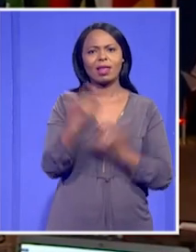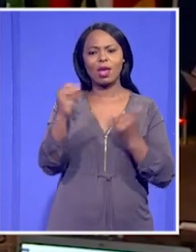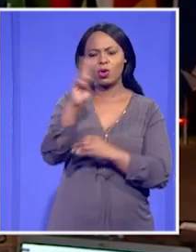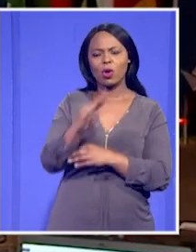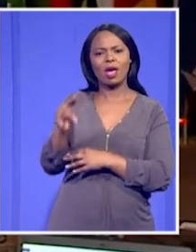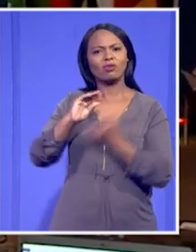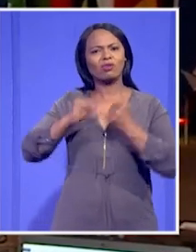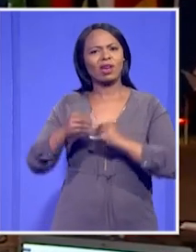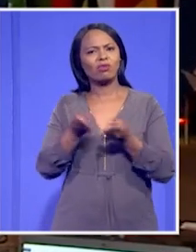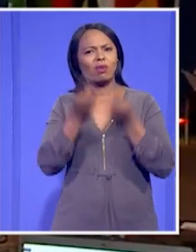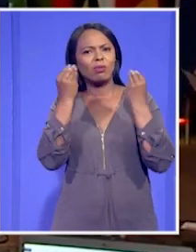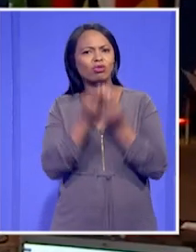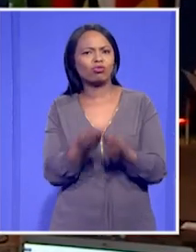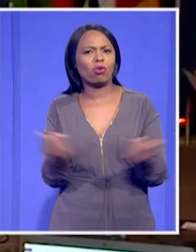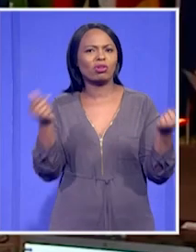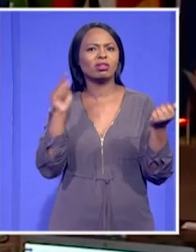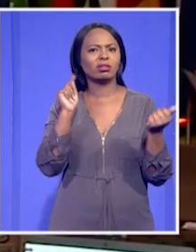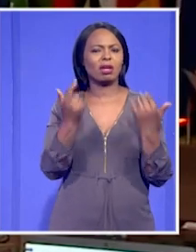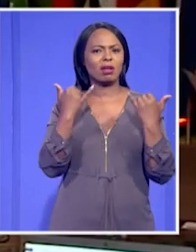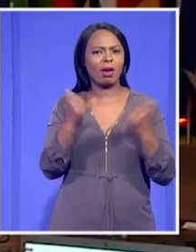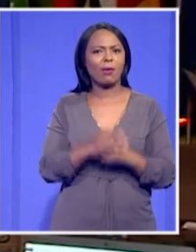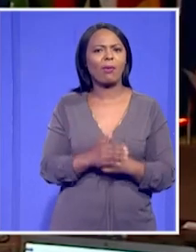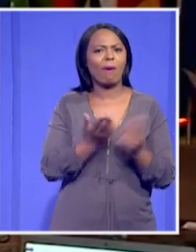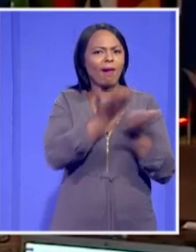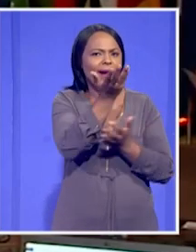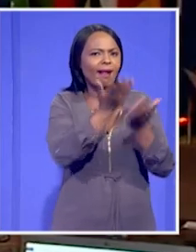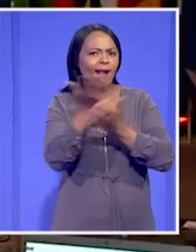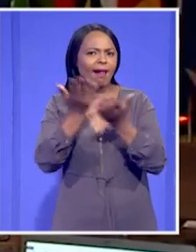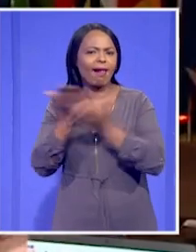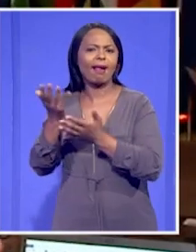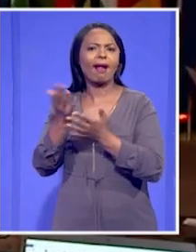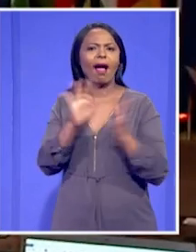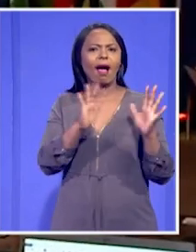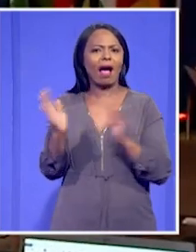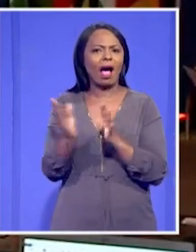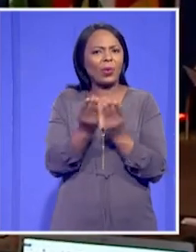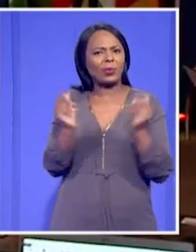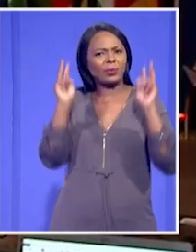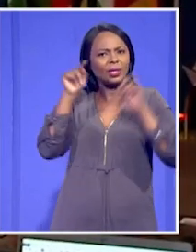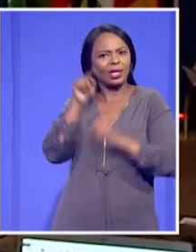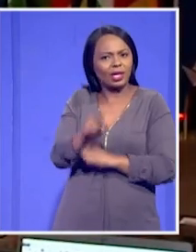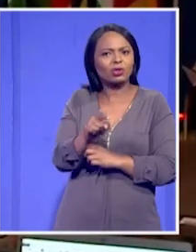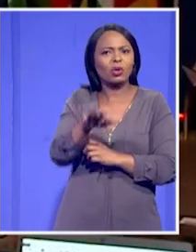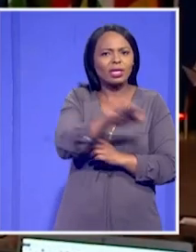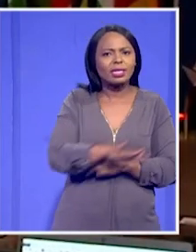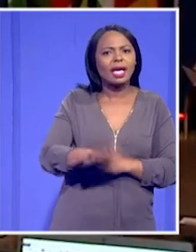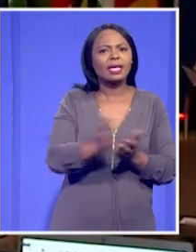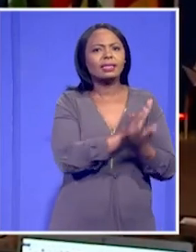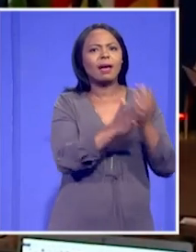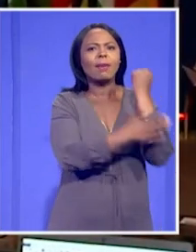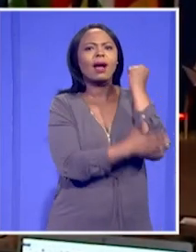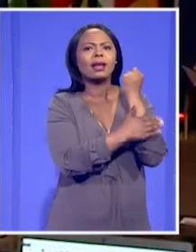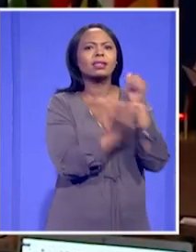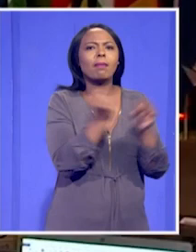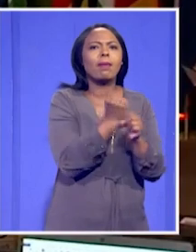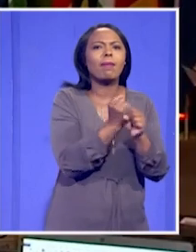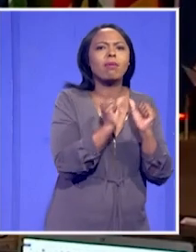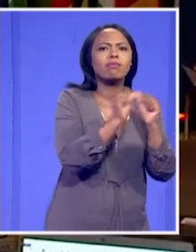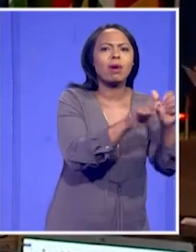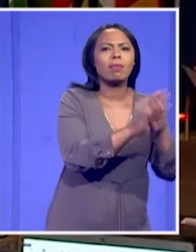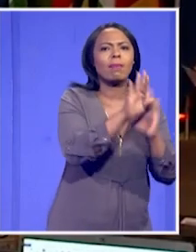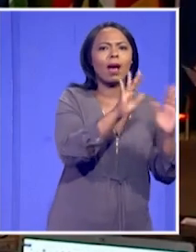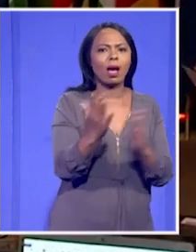to meet with the member states, to look at what works in some parts of the world, but also some areas as well, to